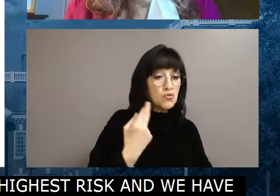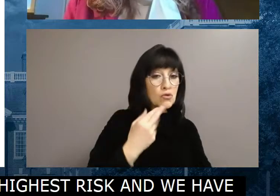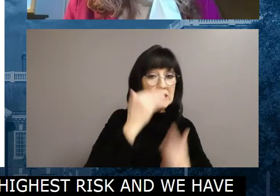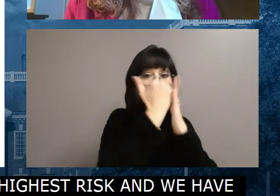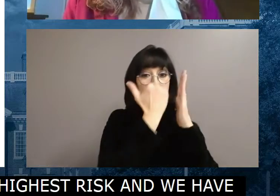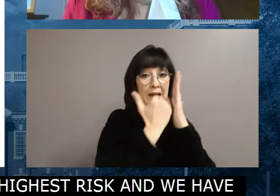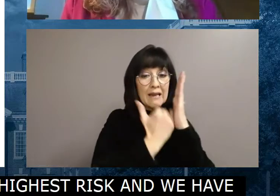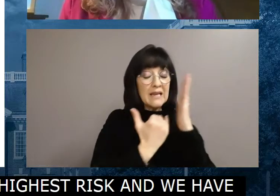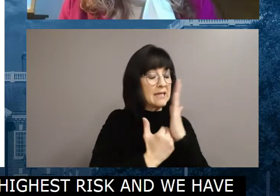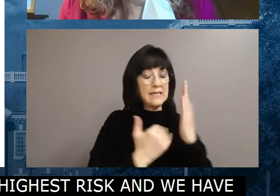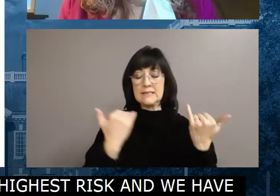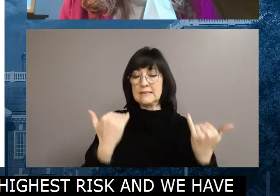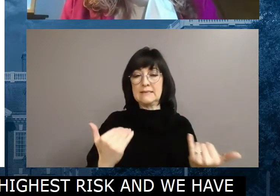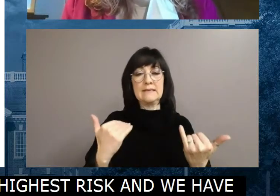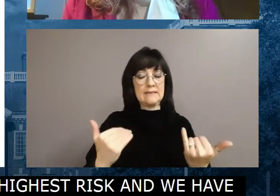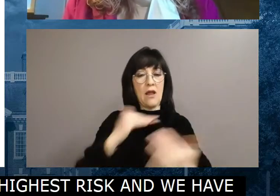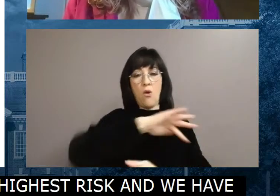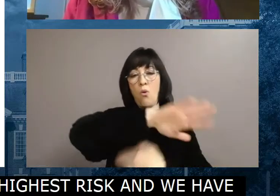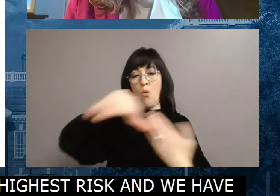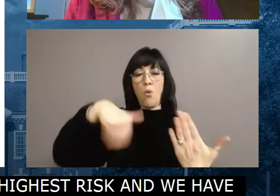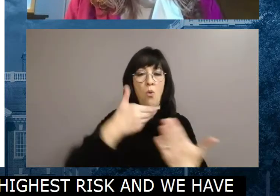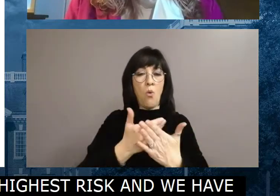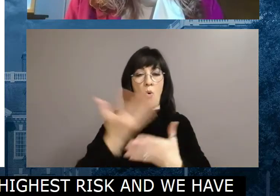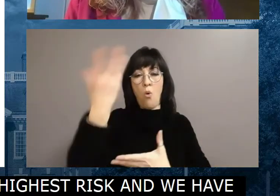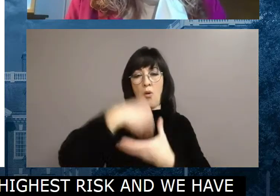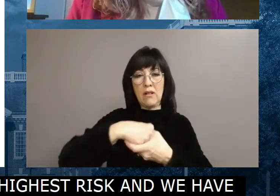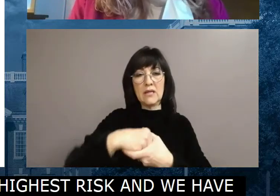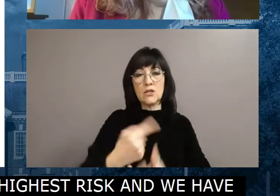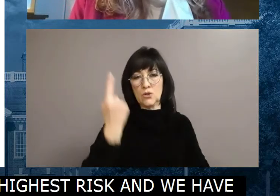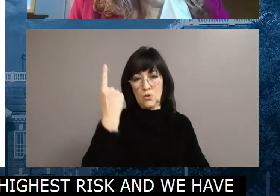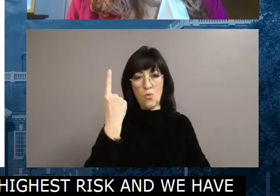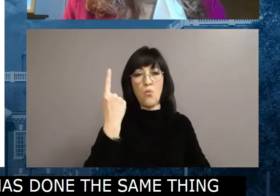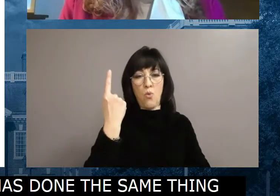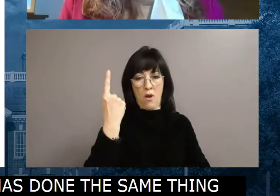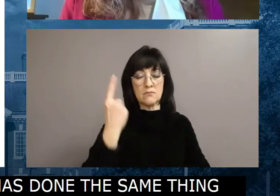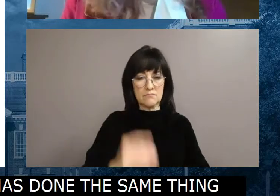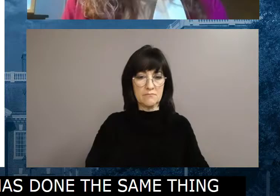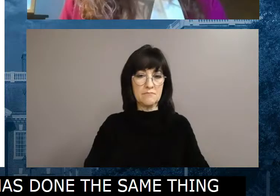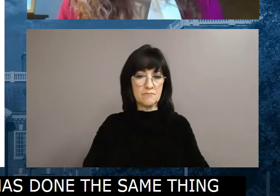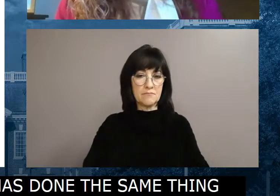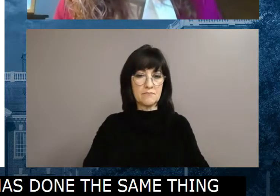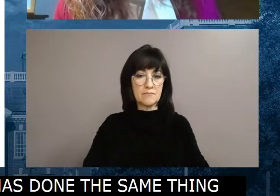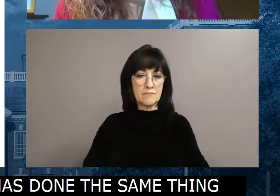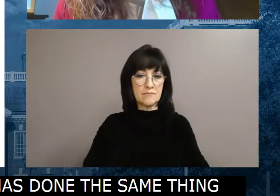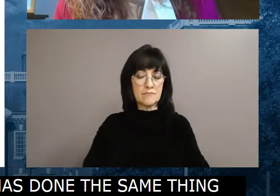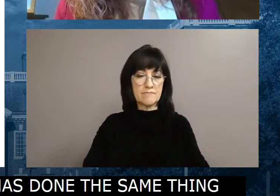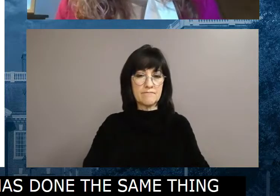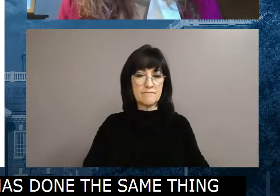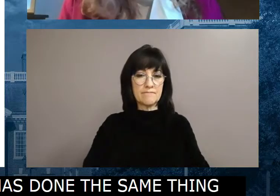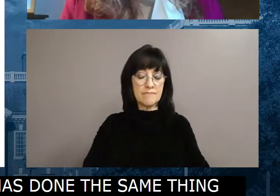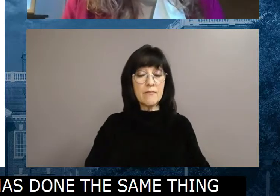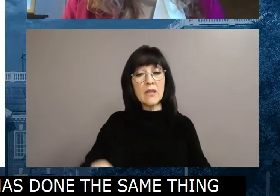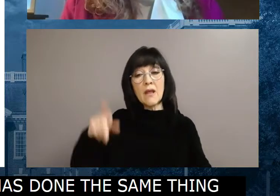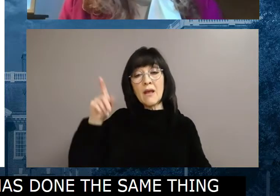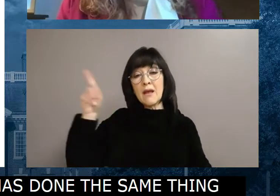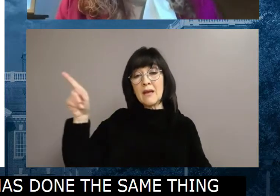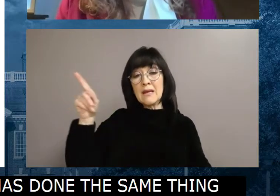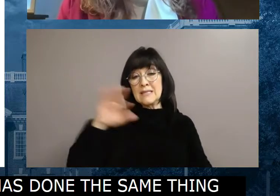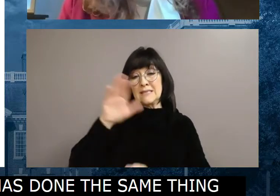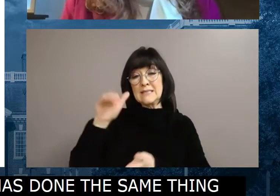really all one risk that we're considering high risk. And really what the CDC has done is